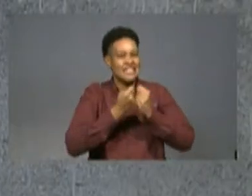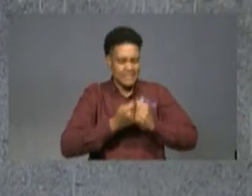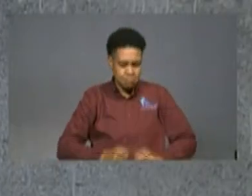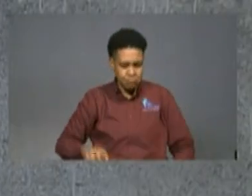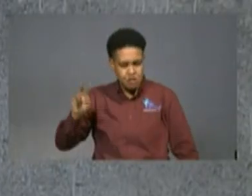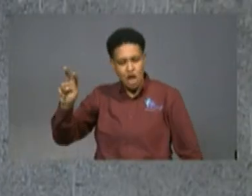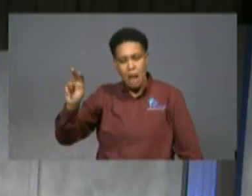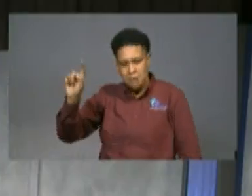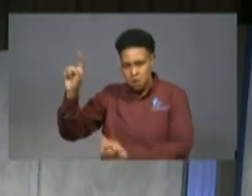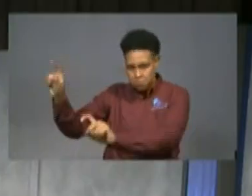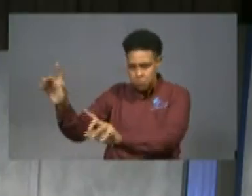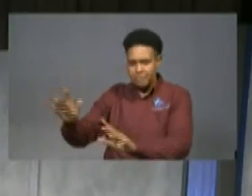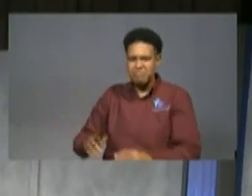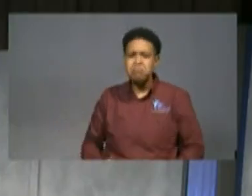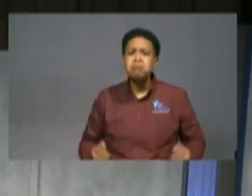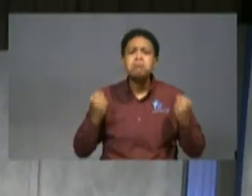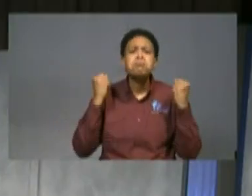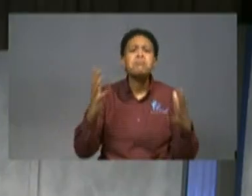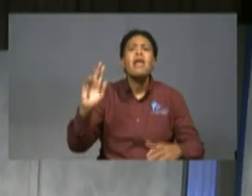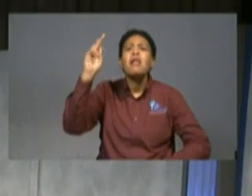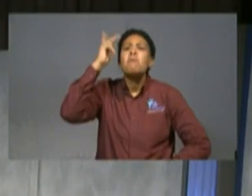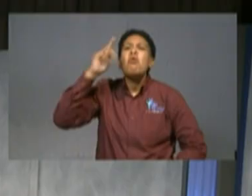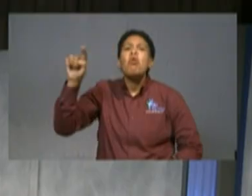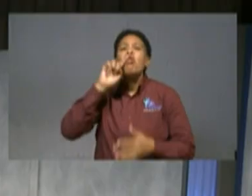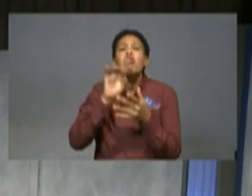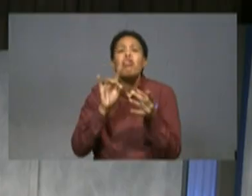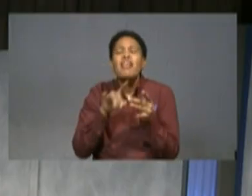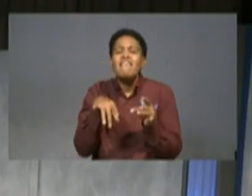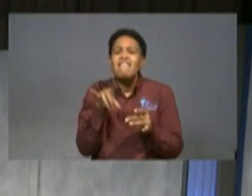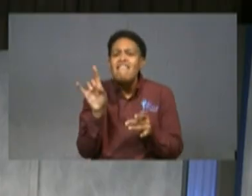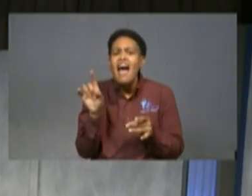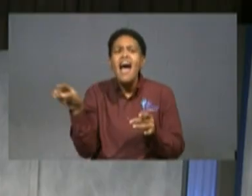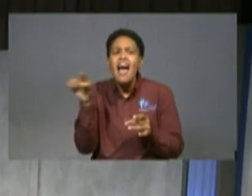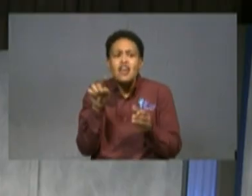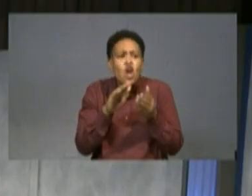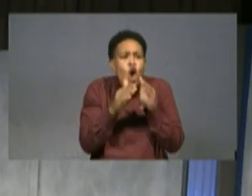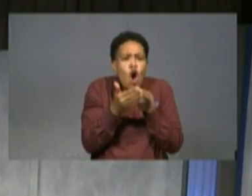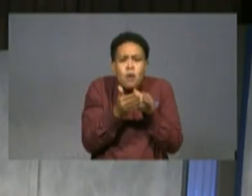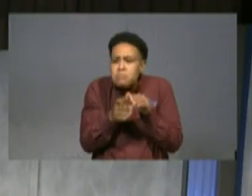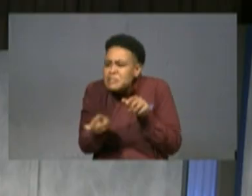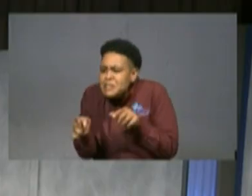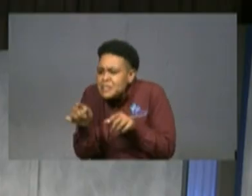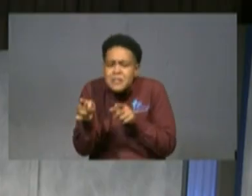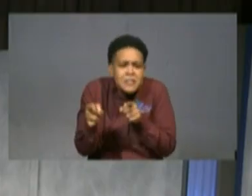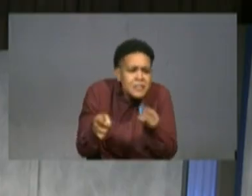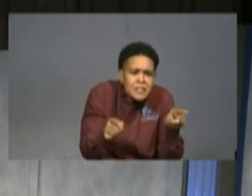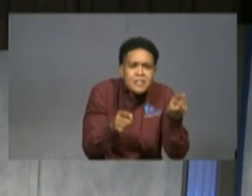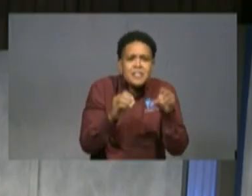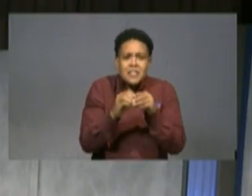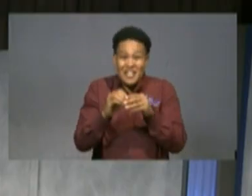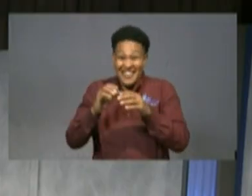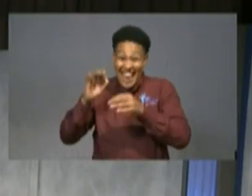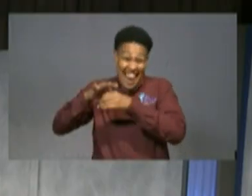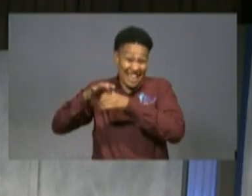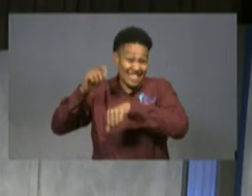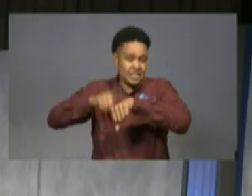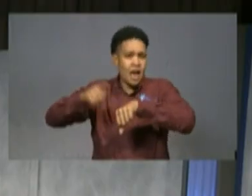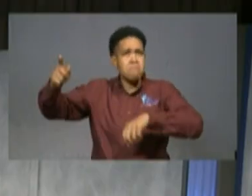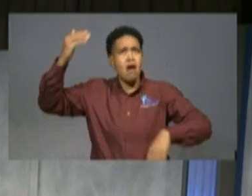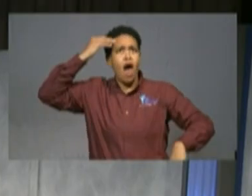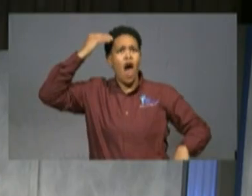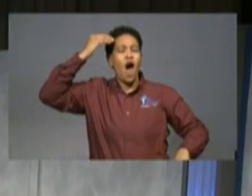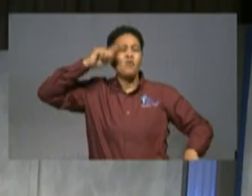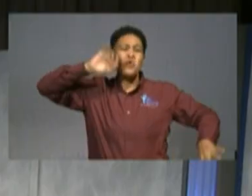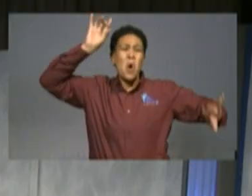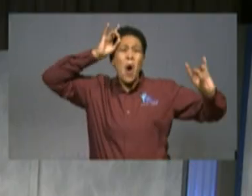JLP. Many politicians tend to find the nooks and crannies of communities during election time, and they are aware of the